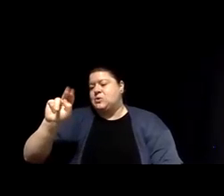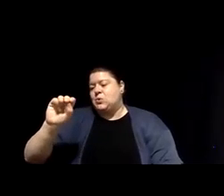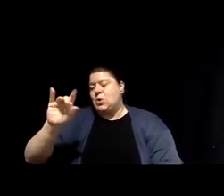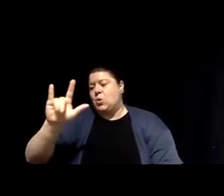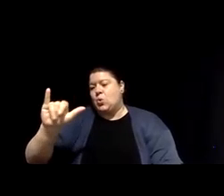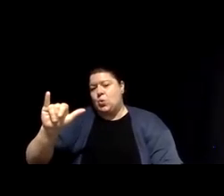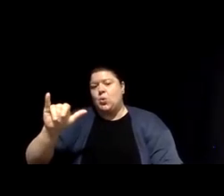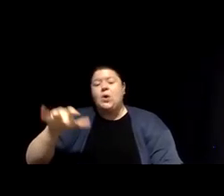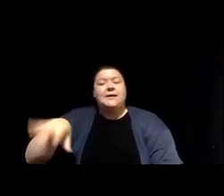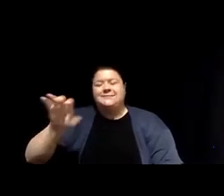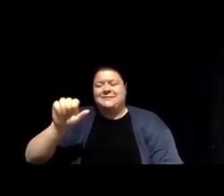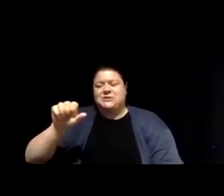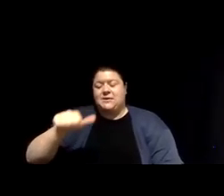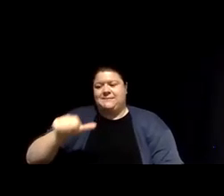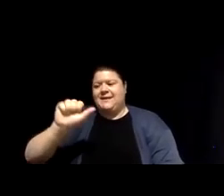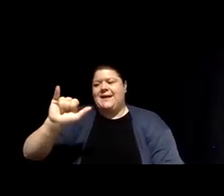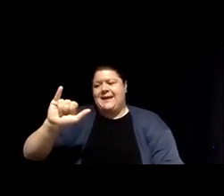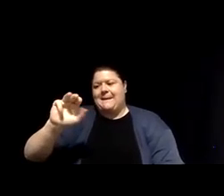body, and